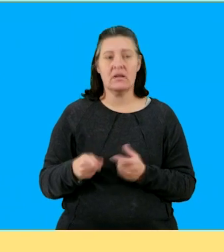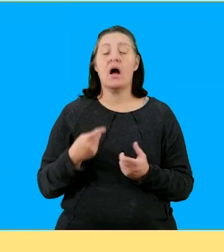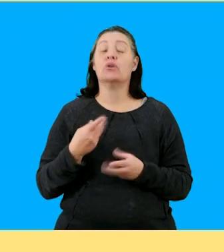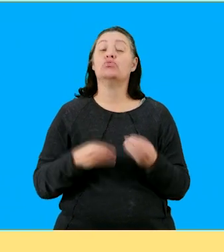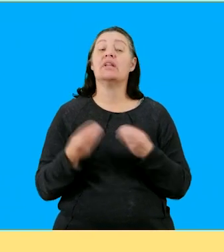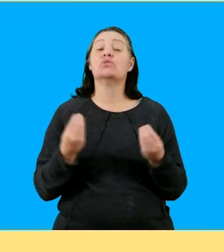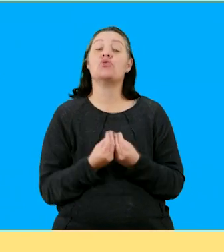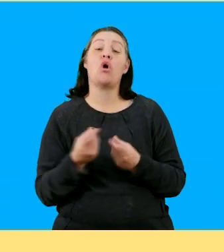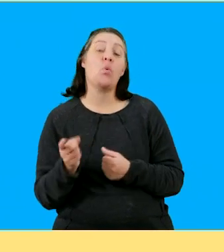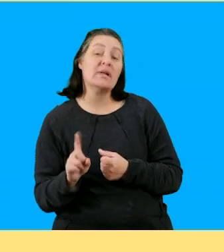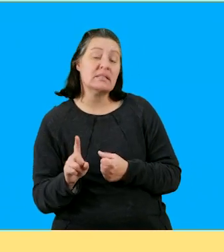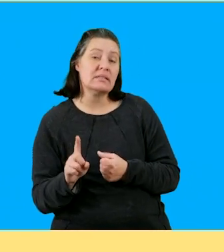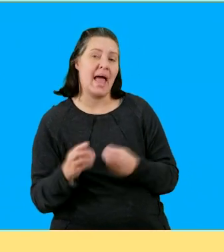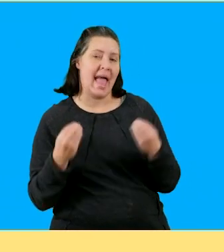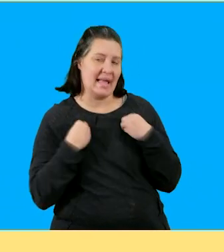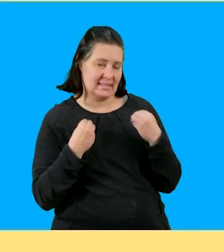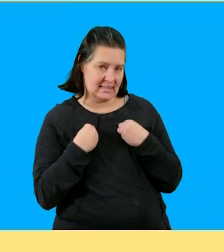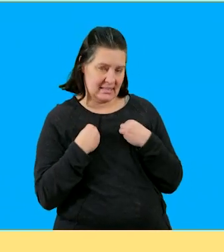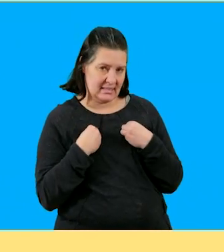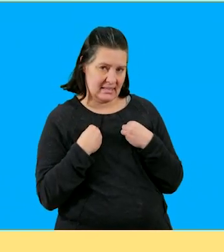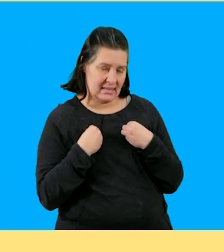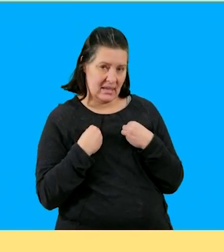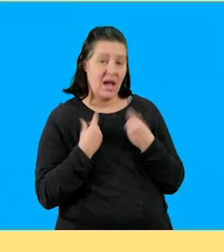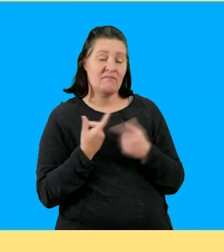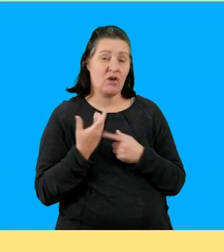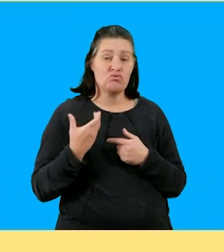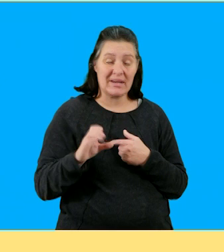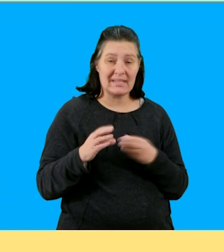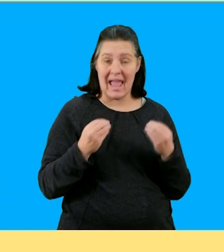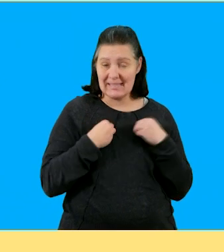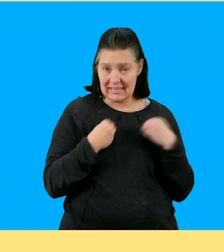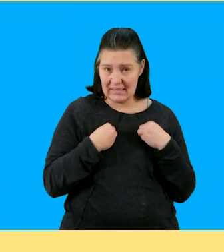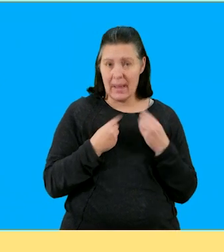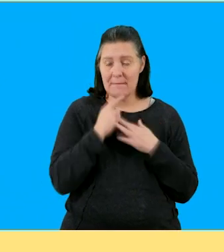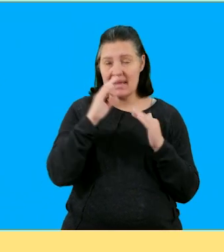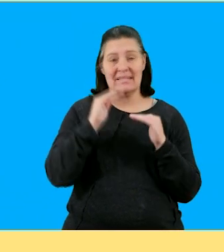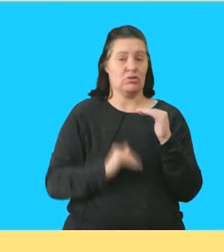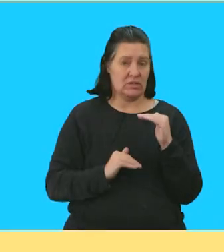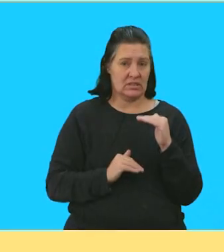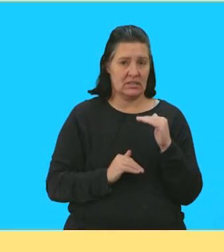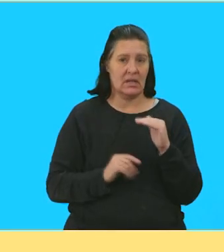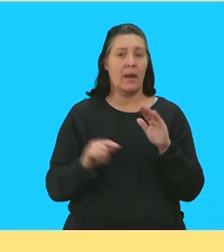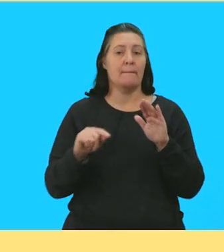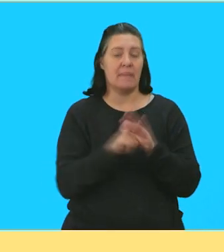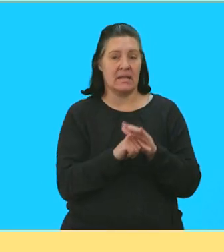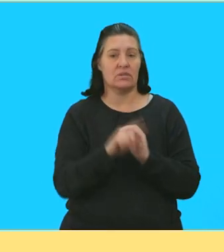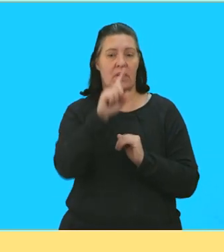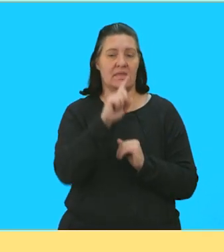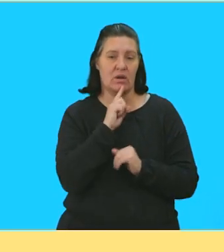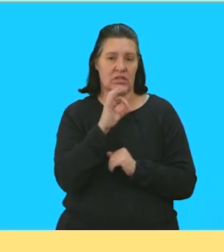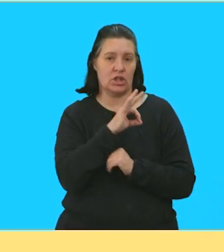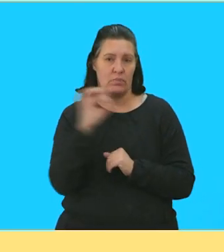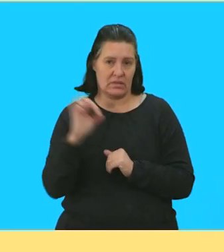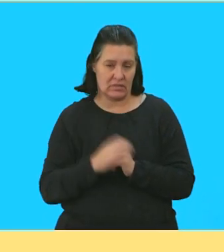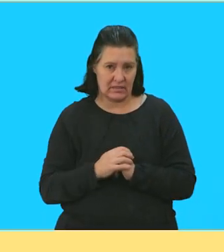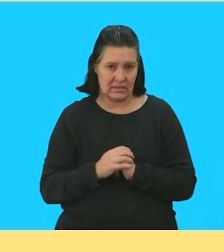trading stock is an asset. Once you credit an asset, you are decreasing it. So it's minus